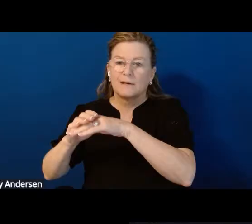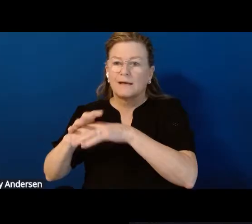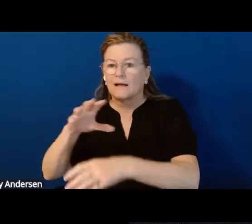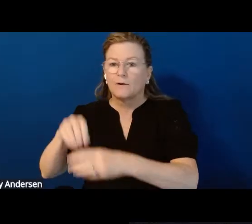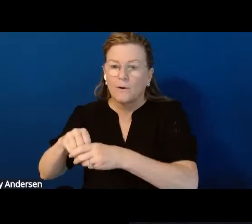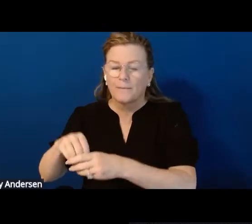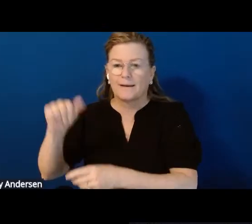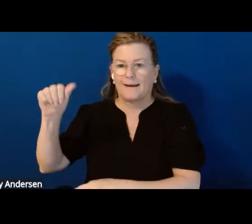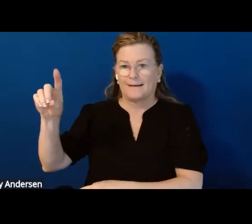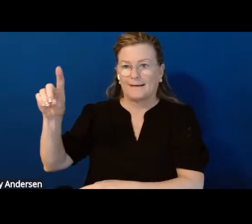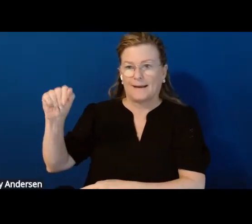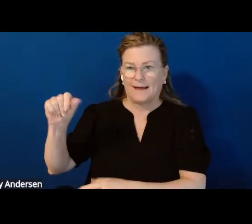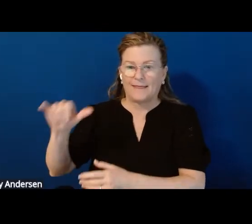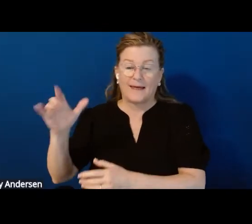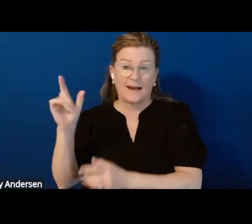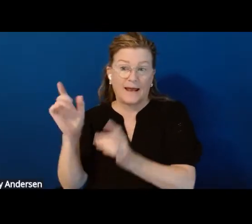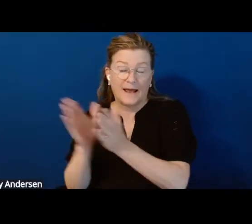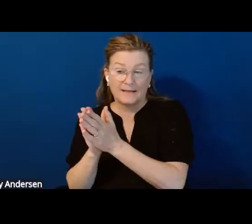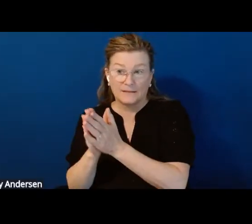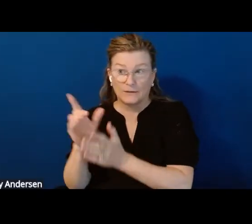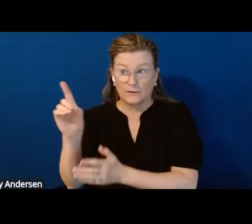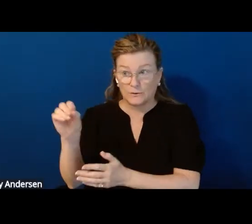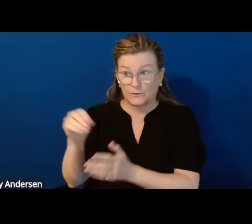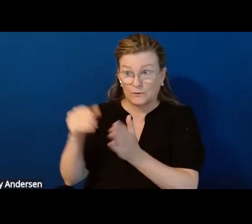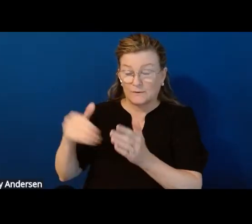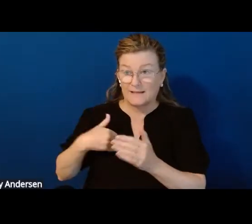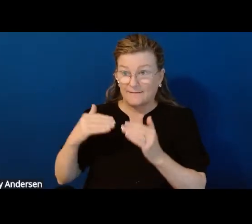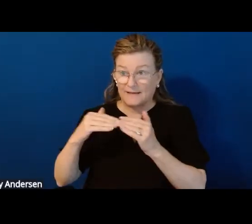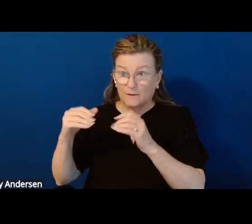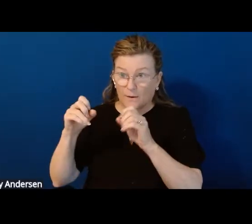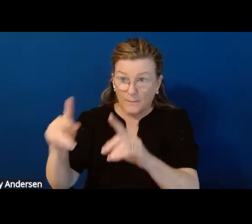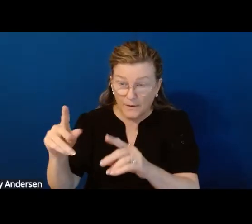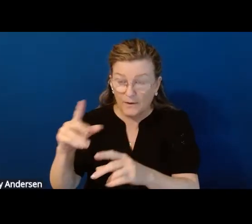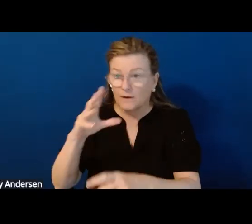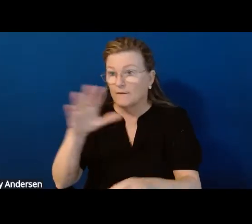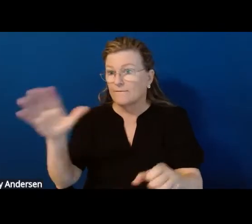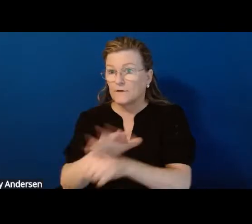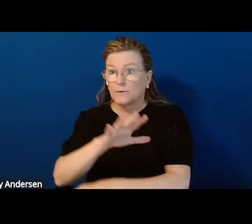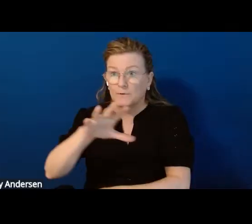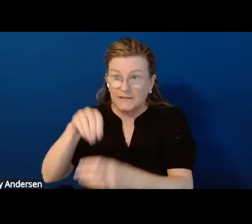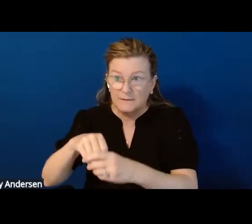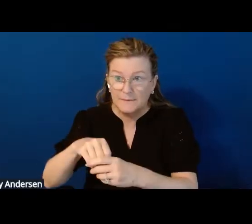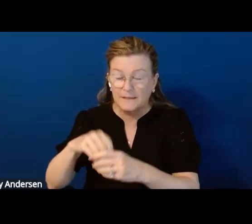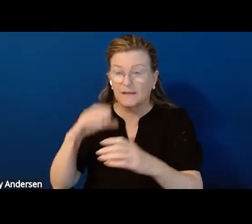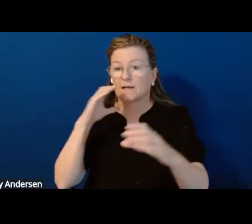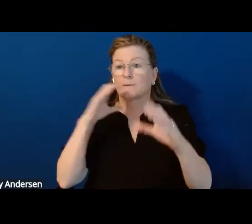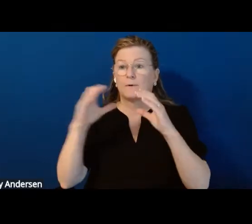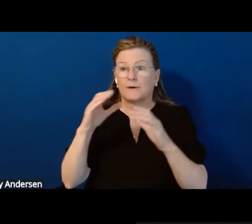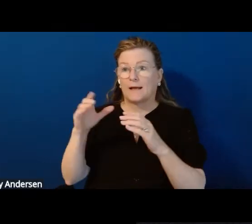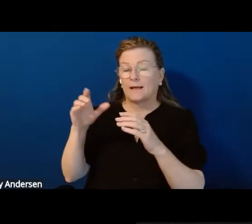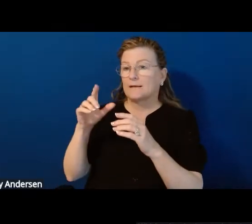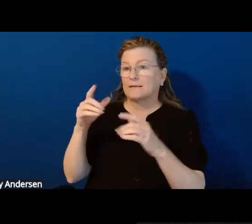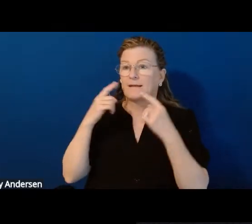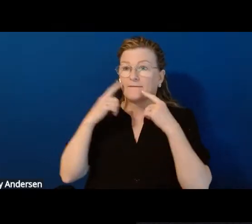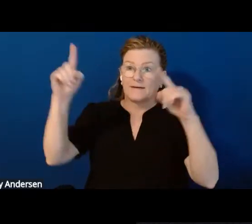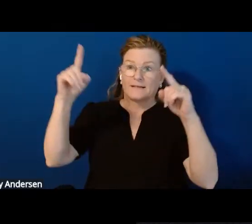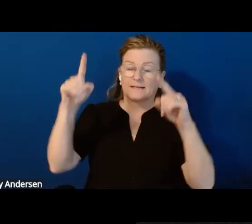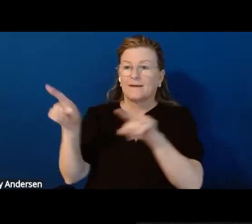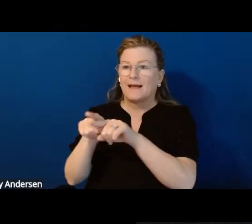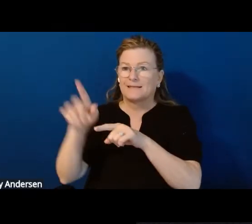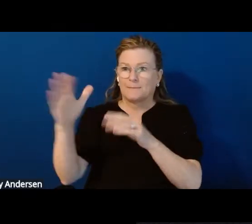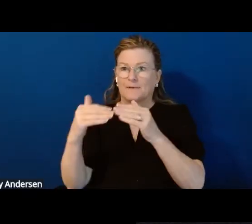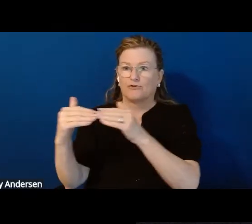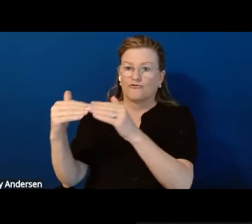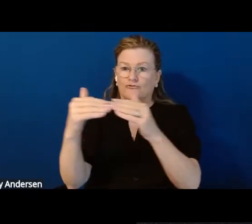Act, which asks whether students have equal opportunity, full participation, and communication that is as effective as their